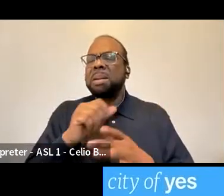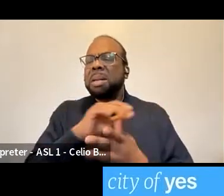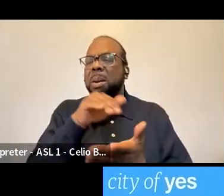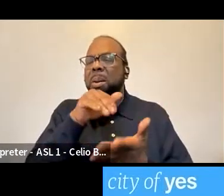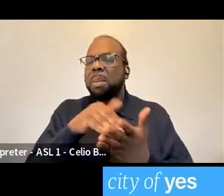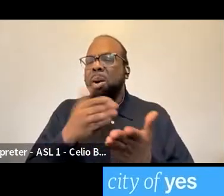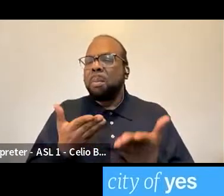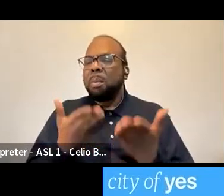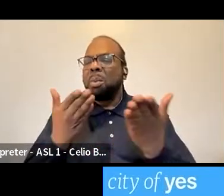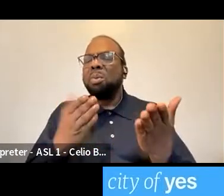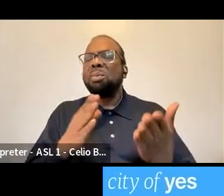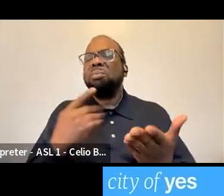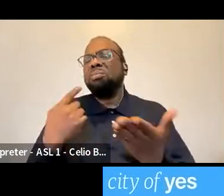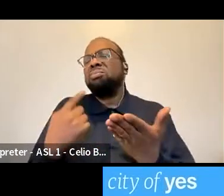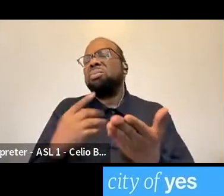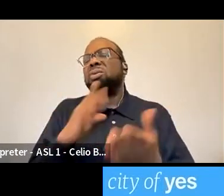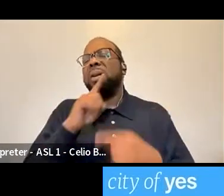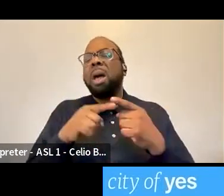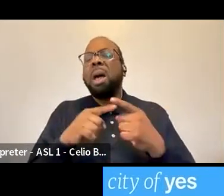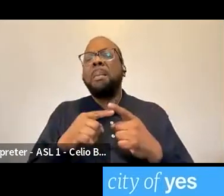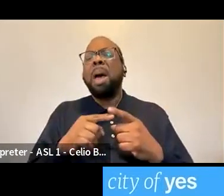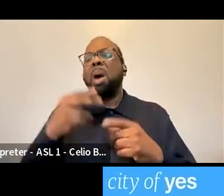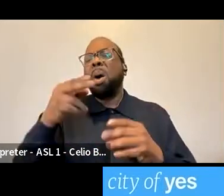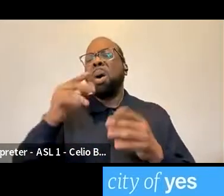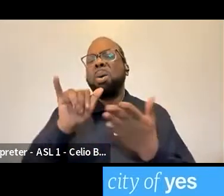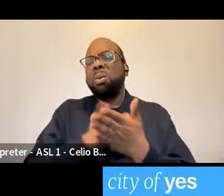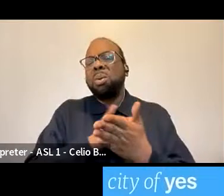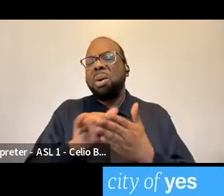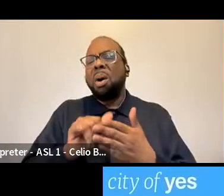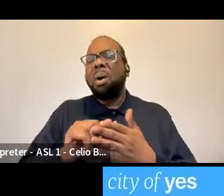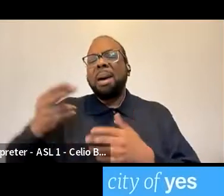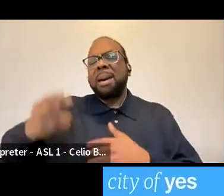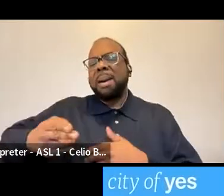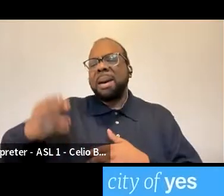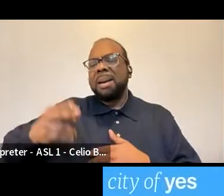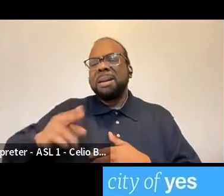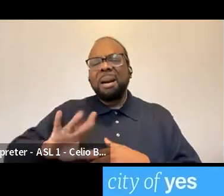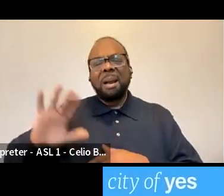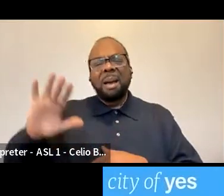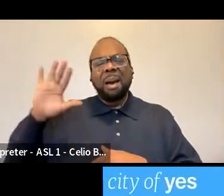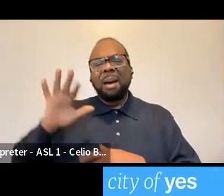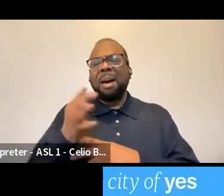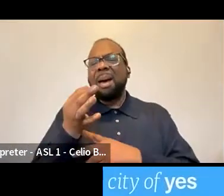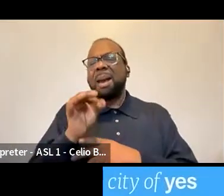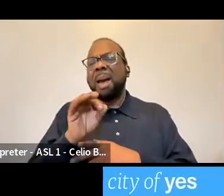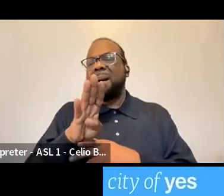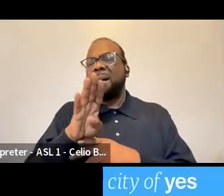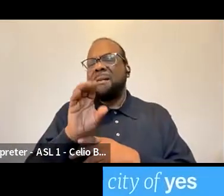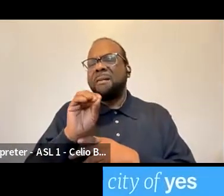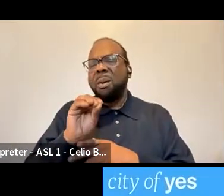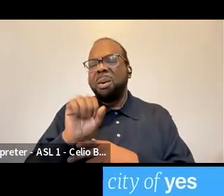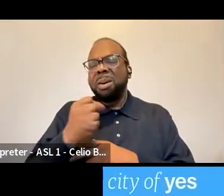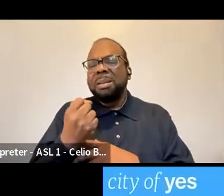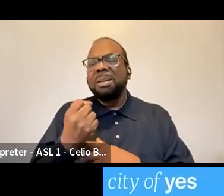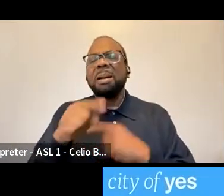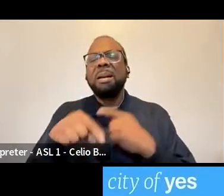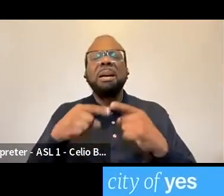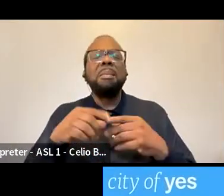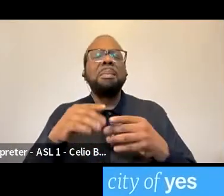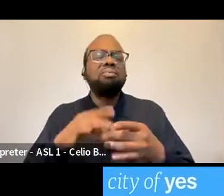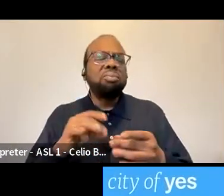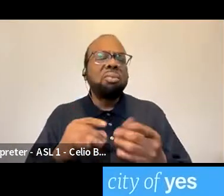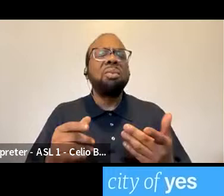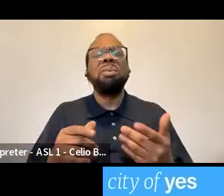talking about looking to New York City history. Sometimes it's back to the, you know, 1940s with a couple stories of residential above a commercial ground floor.